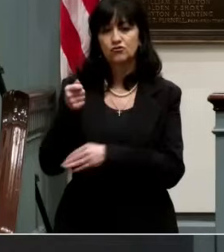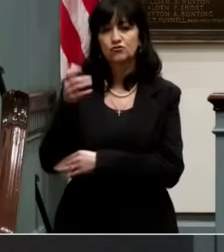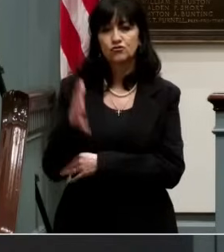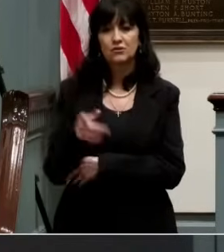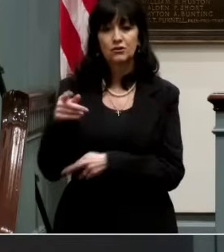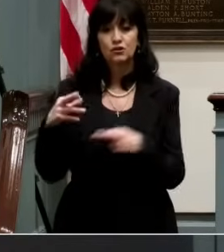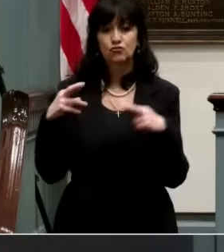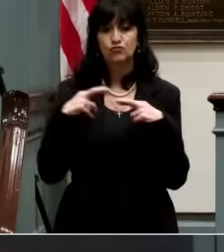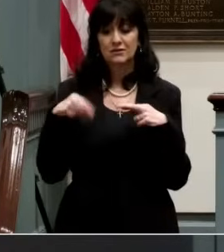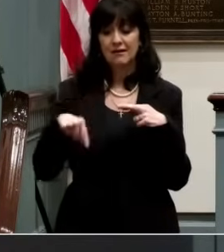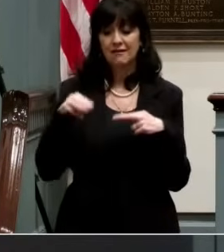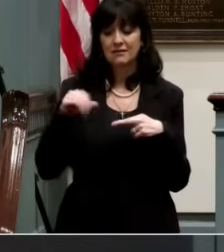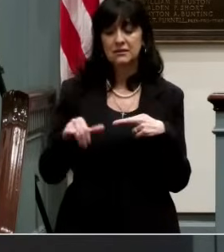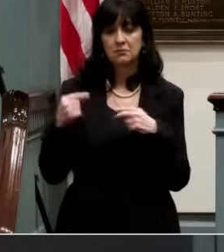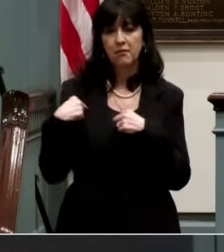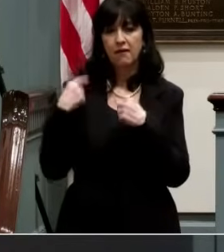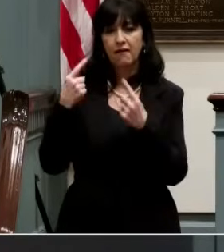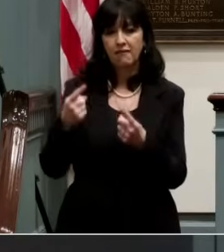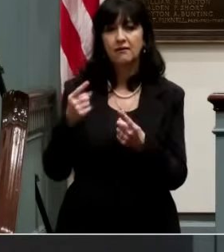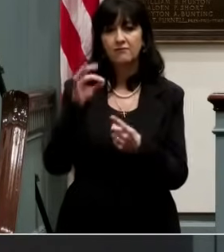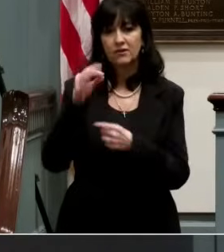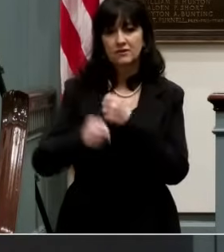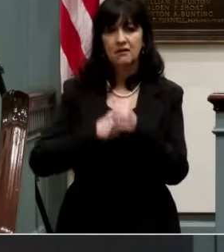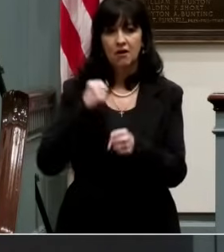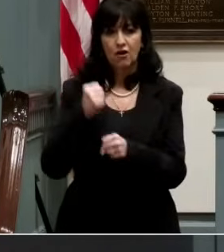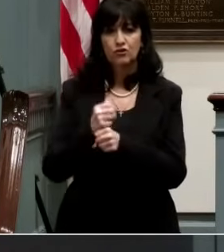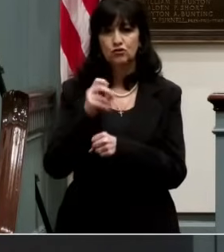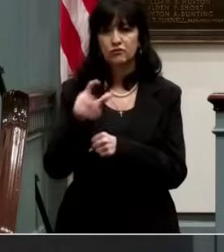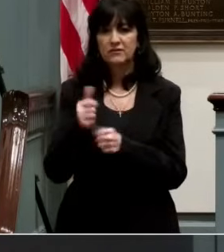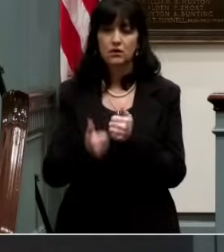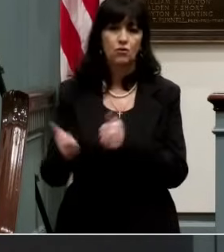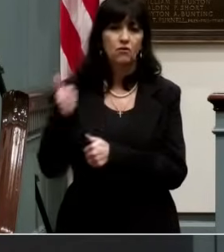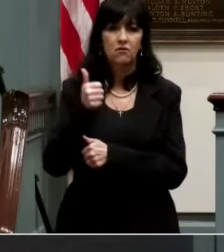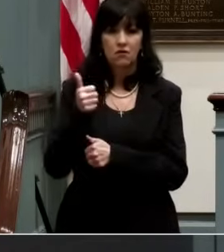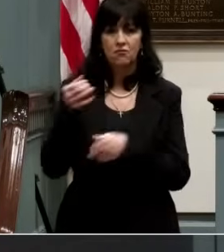this May after 9 years on Delaware's highest court. He has